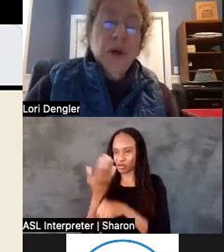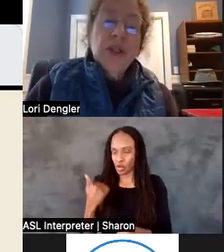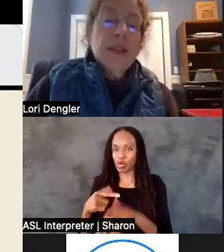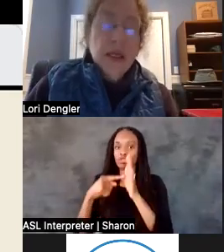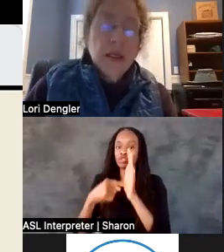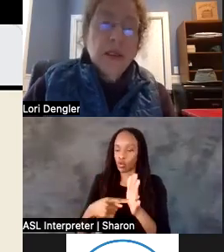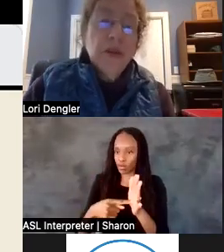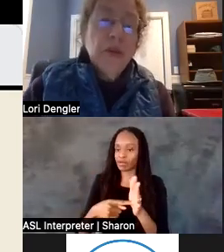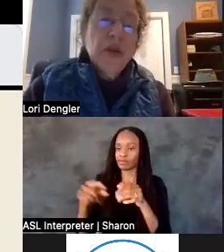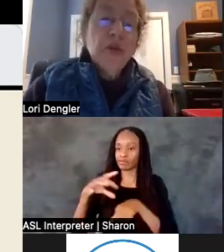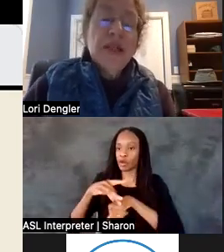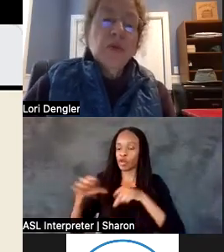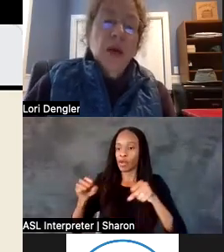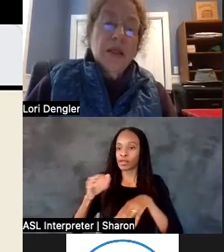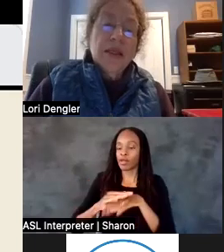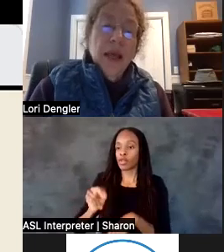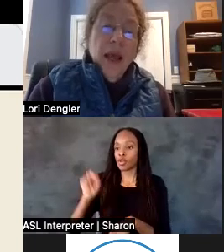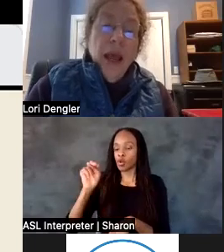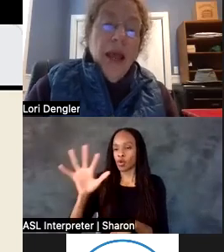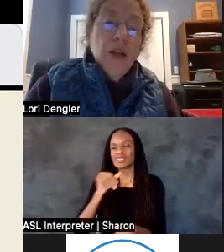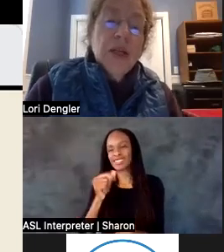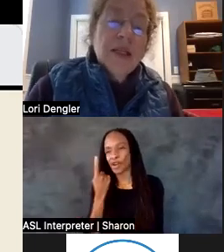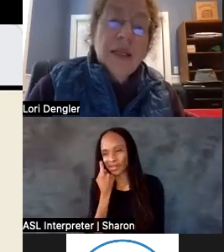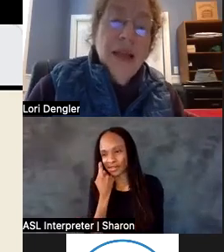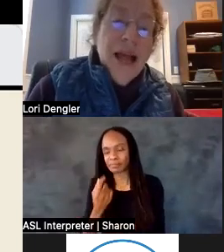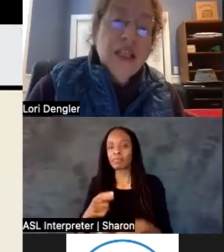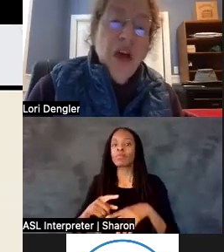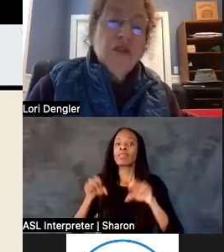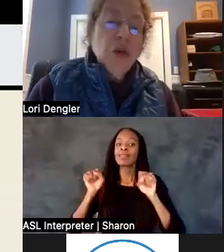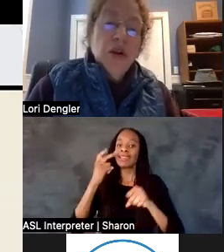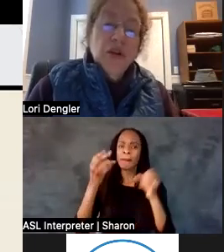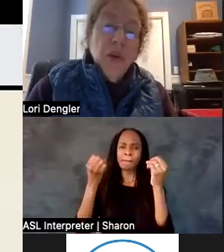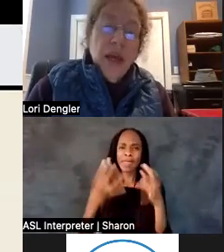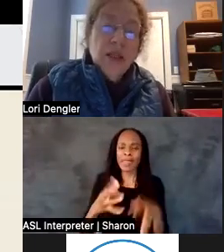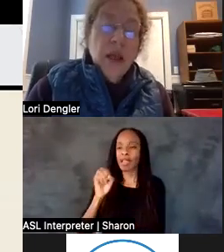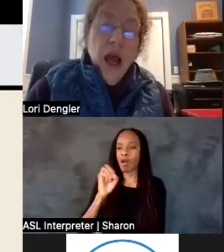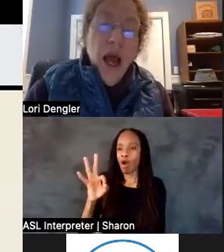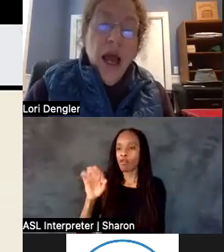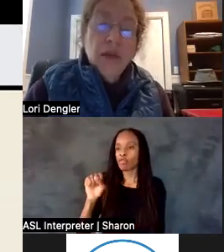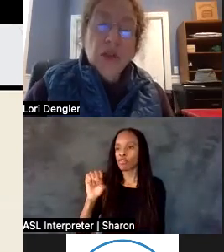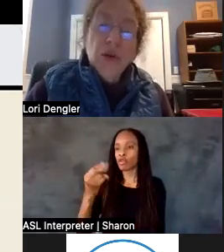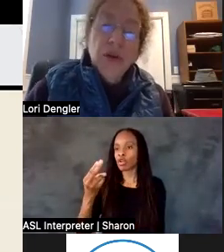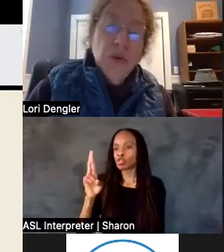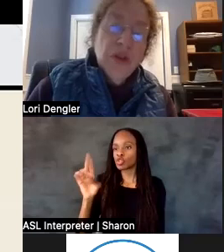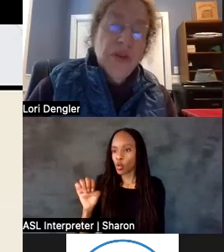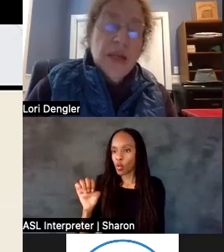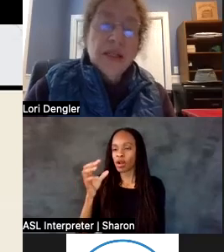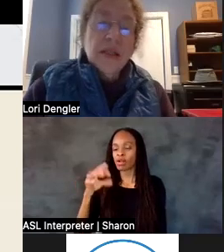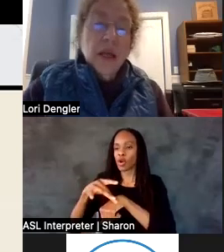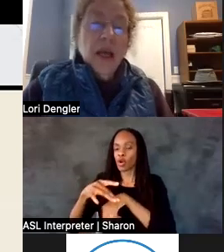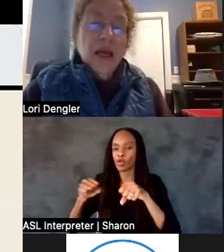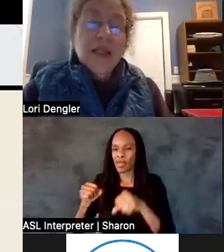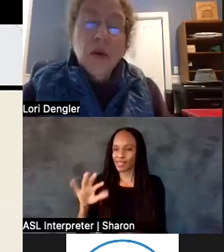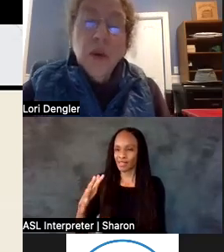North Coast, doesn't include the most recent ones. And you can see lots of offshore earthquakes on sort of